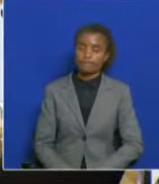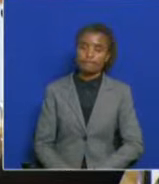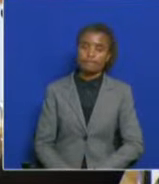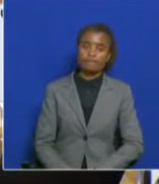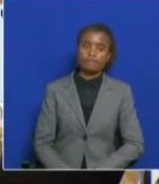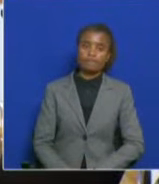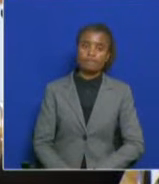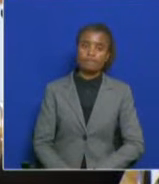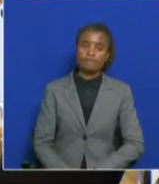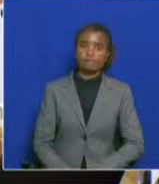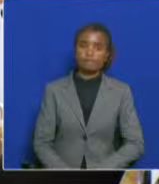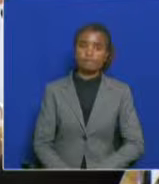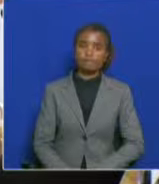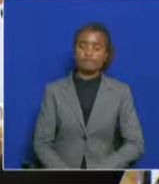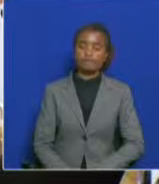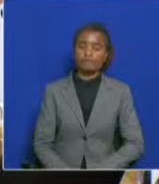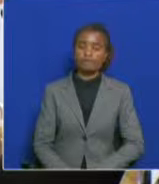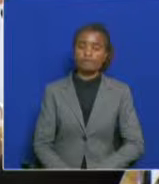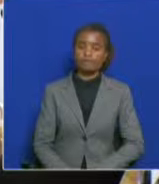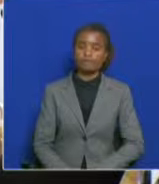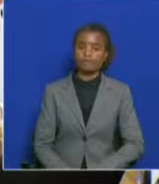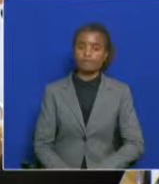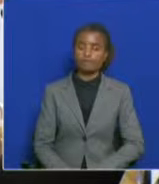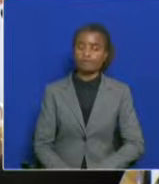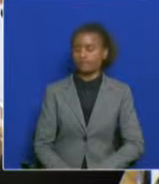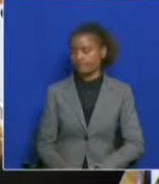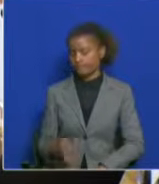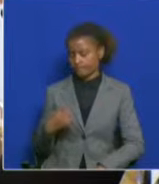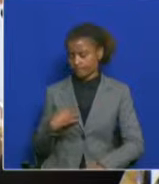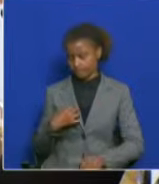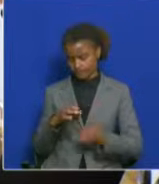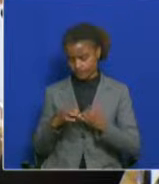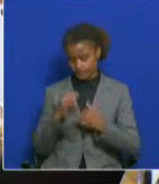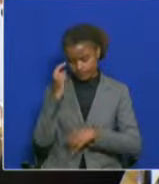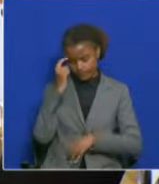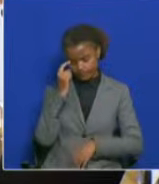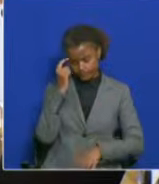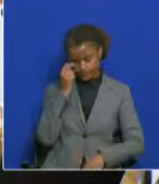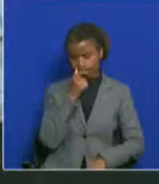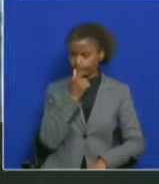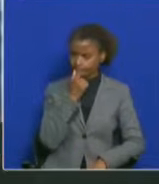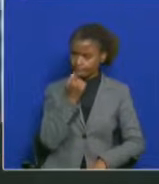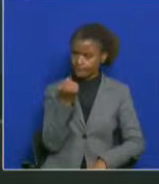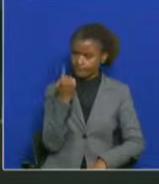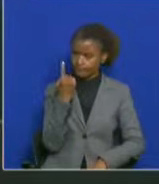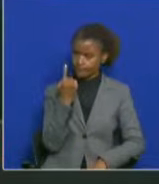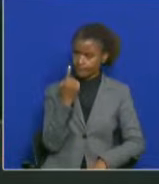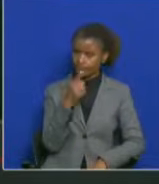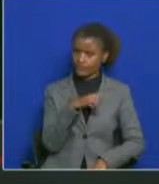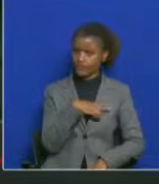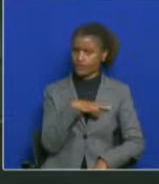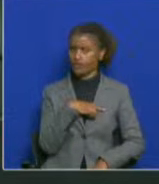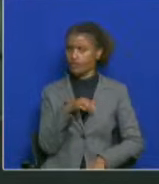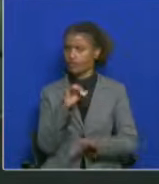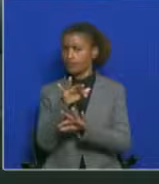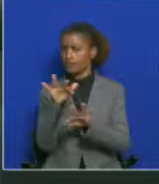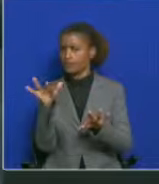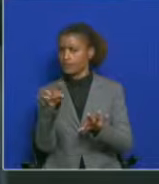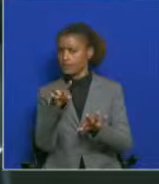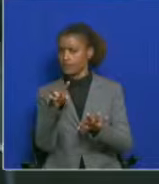I'm trying to wrap my mind around why the public should not even know that.